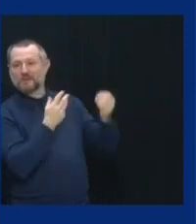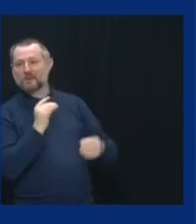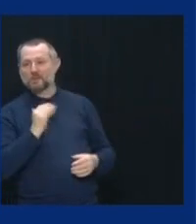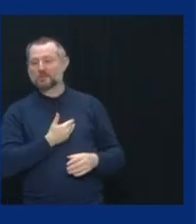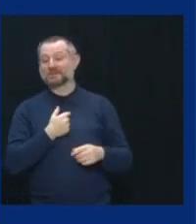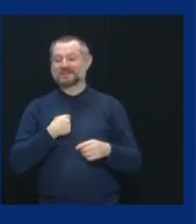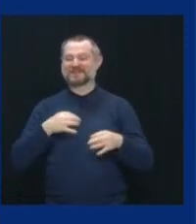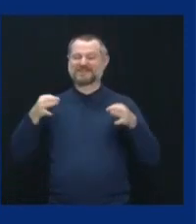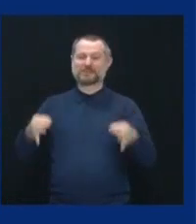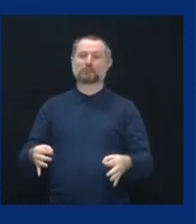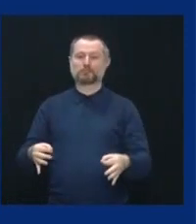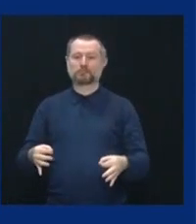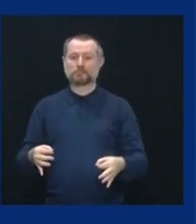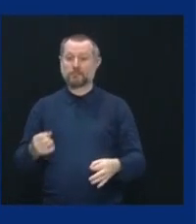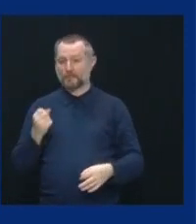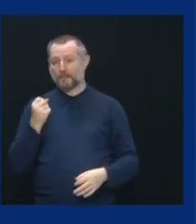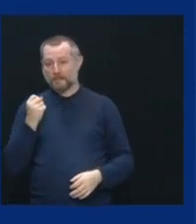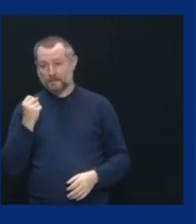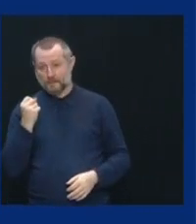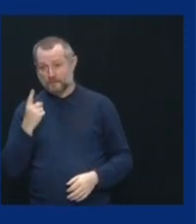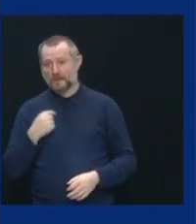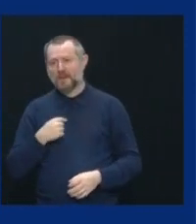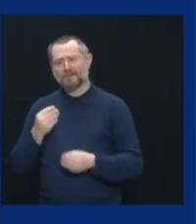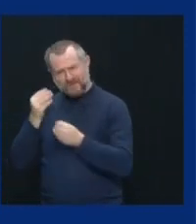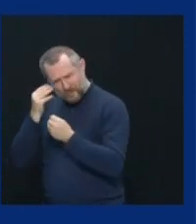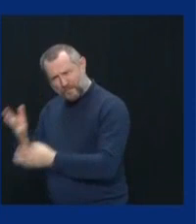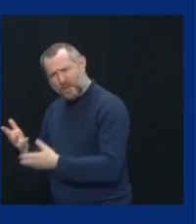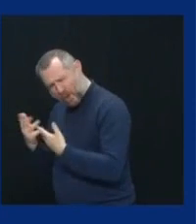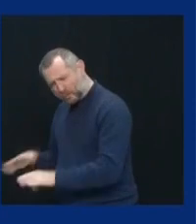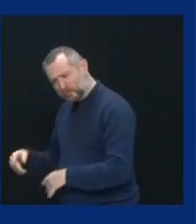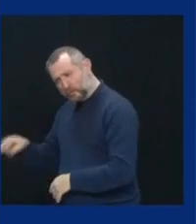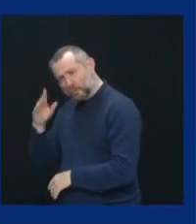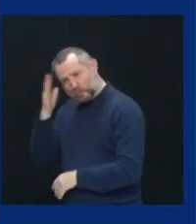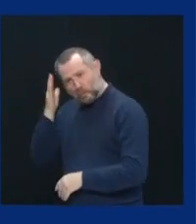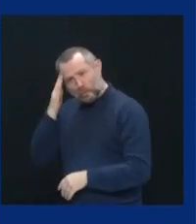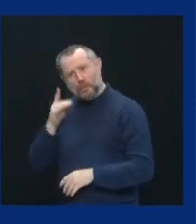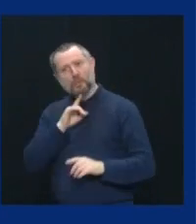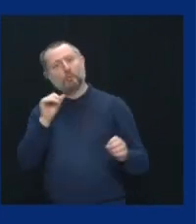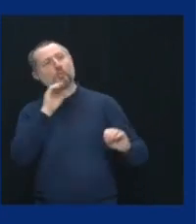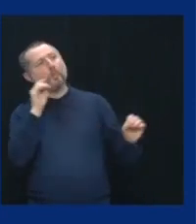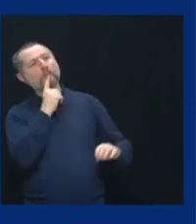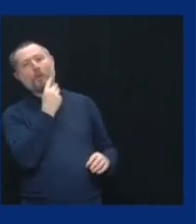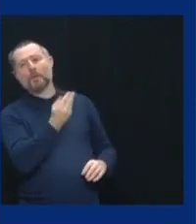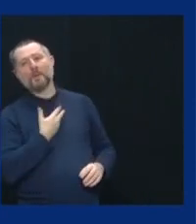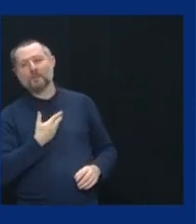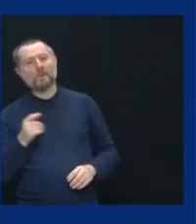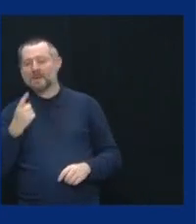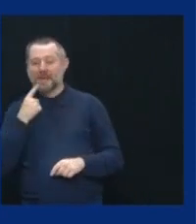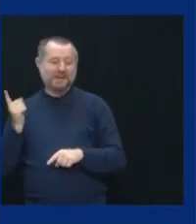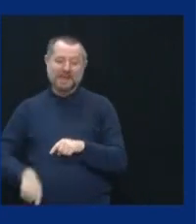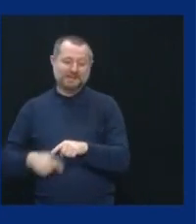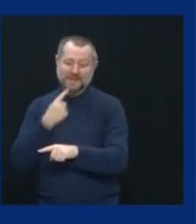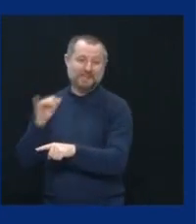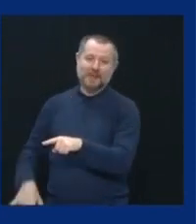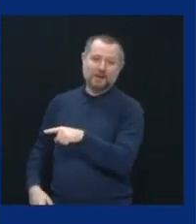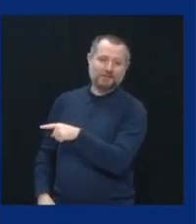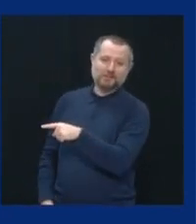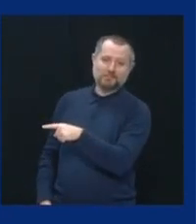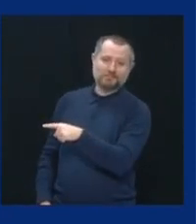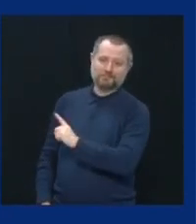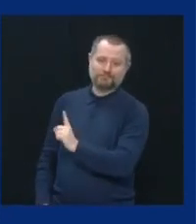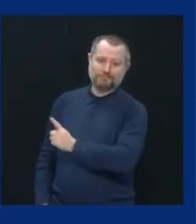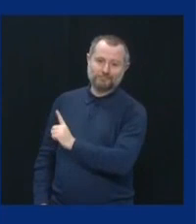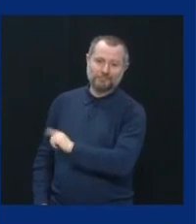it was informed, the houses were both informed. They can't say they didn't know, Steve, you know? You ask me